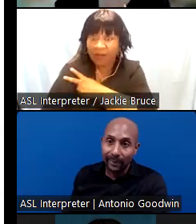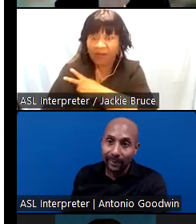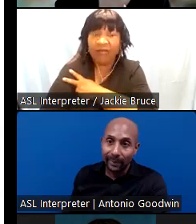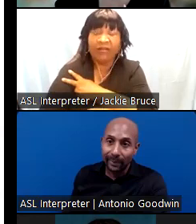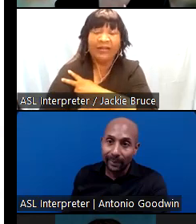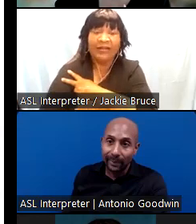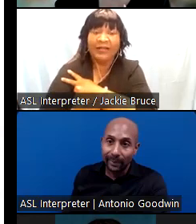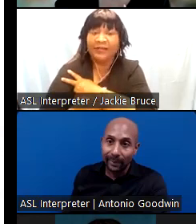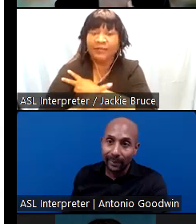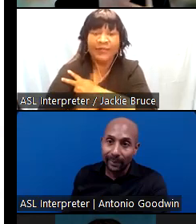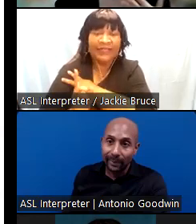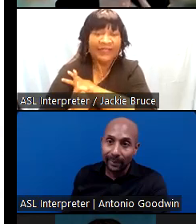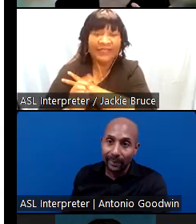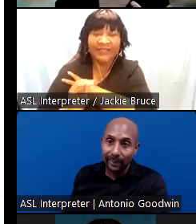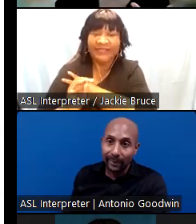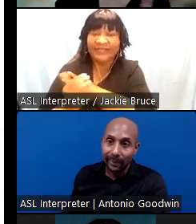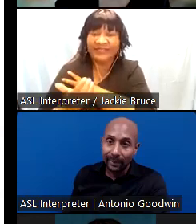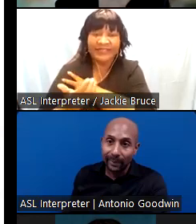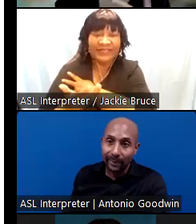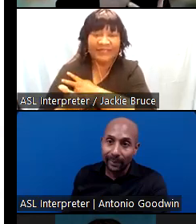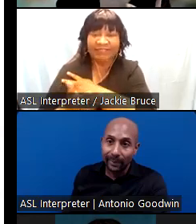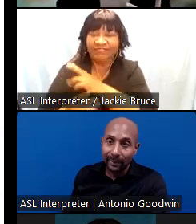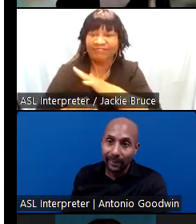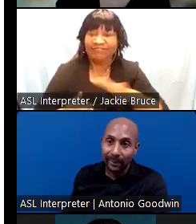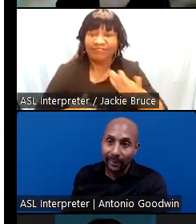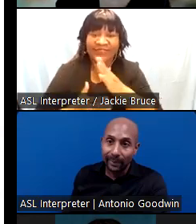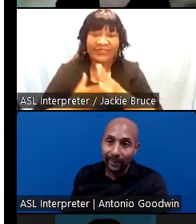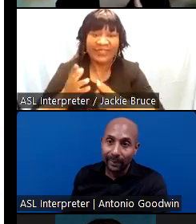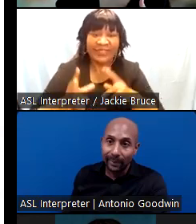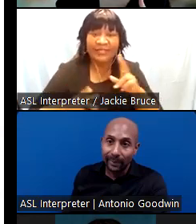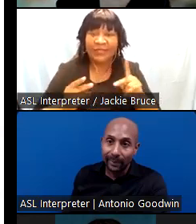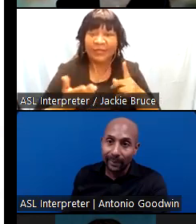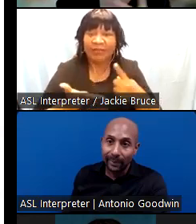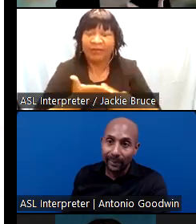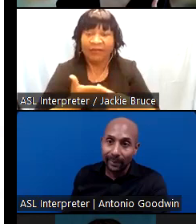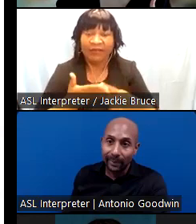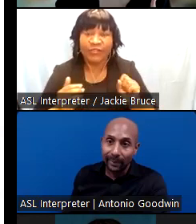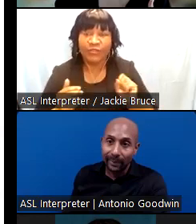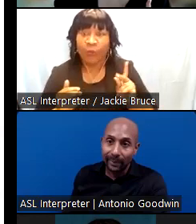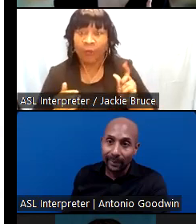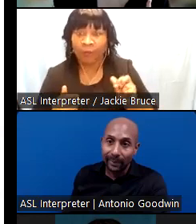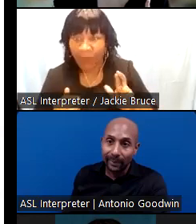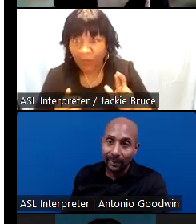there is an idea going around about super immunity, that if you had COVID and you had